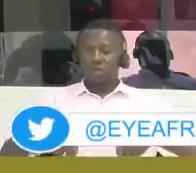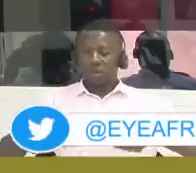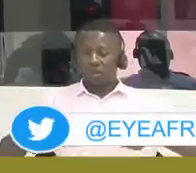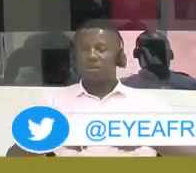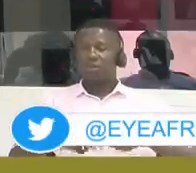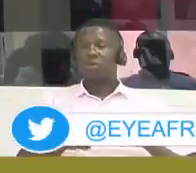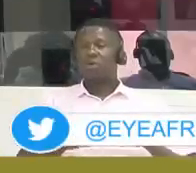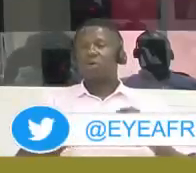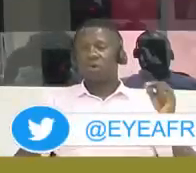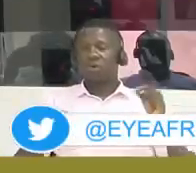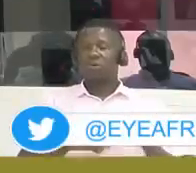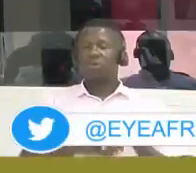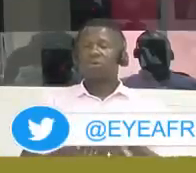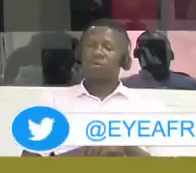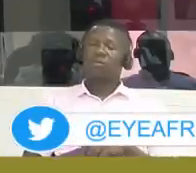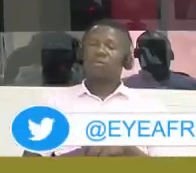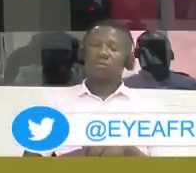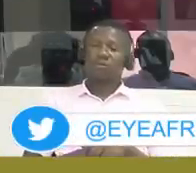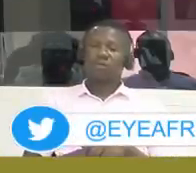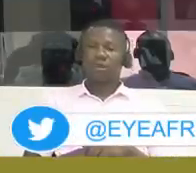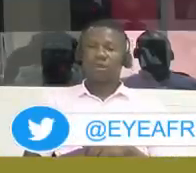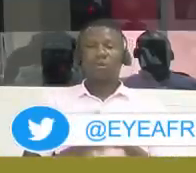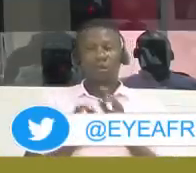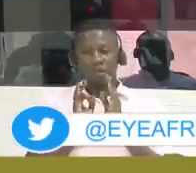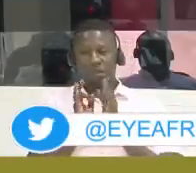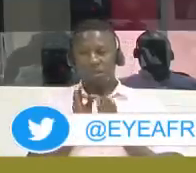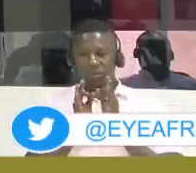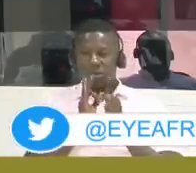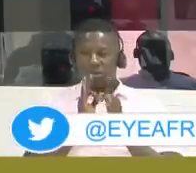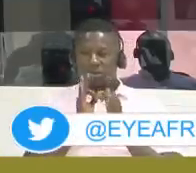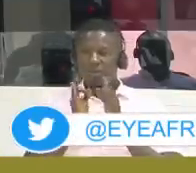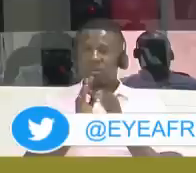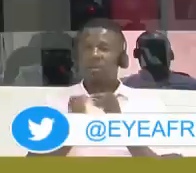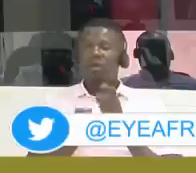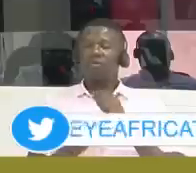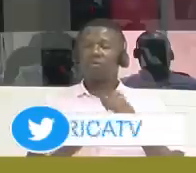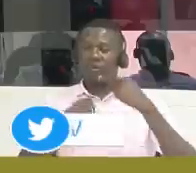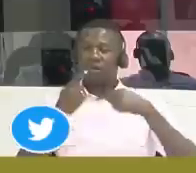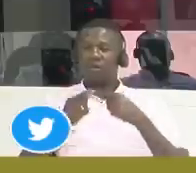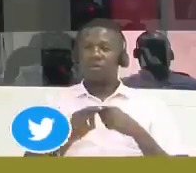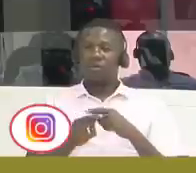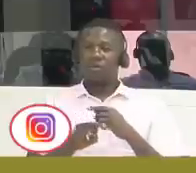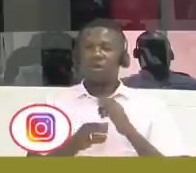events after you were informed of the disturbance outside?